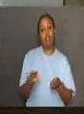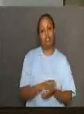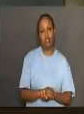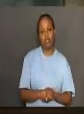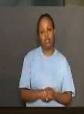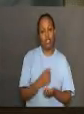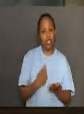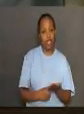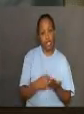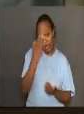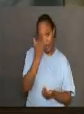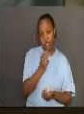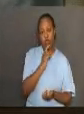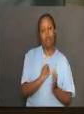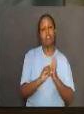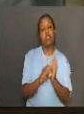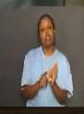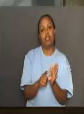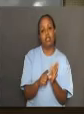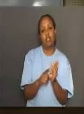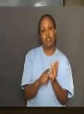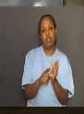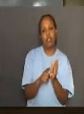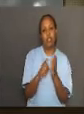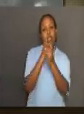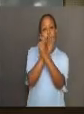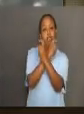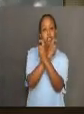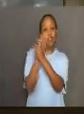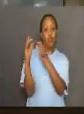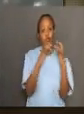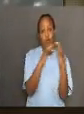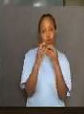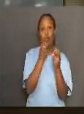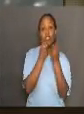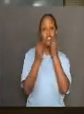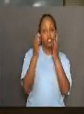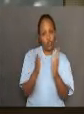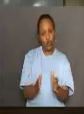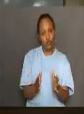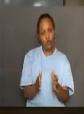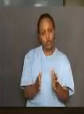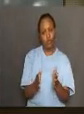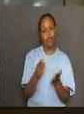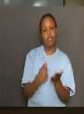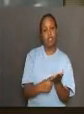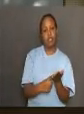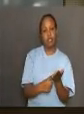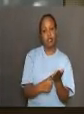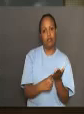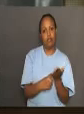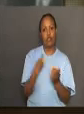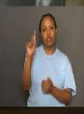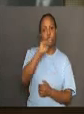This is why, for instance, the Nazi war criminals were brought before the